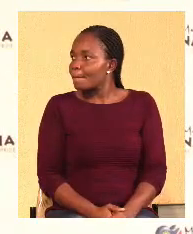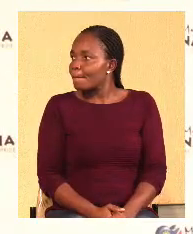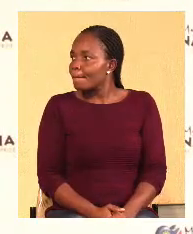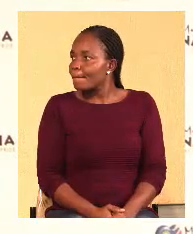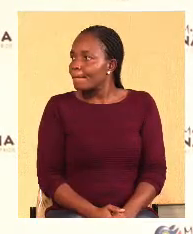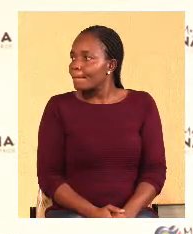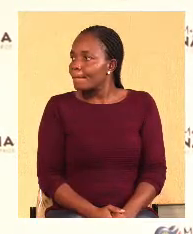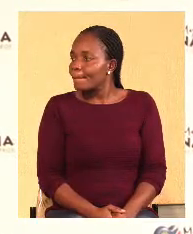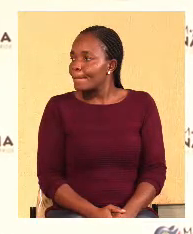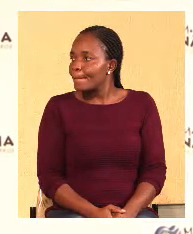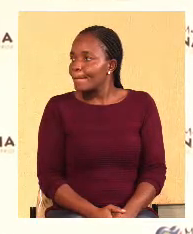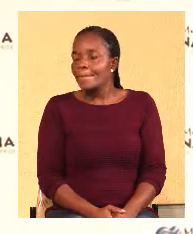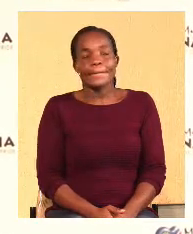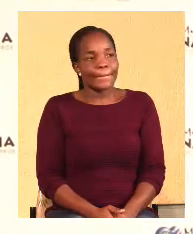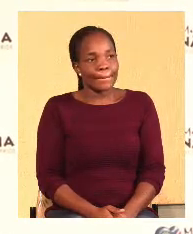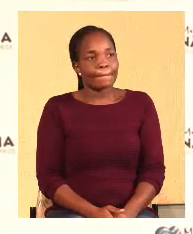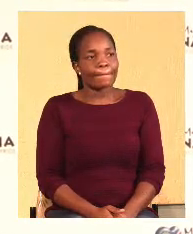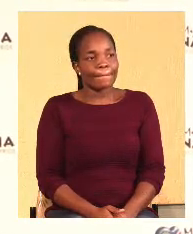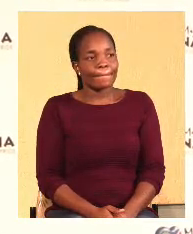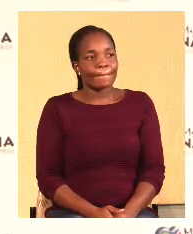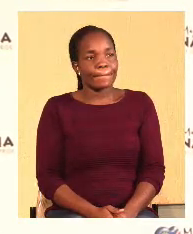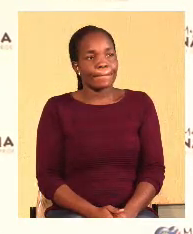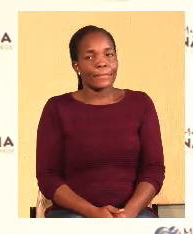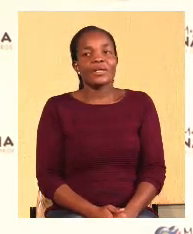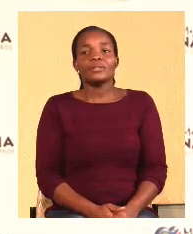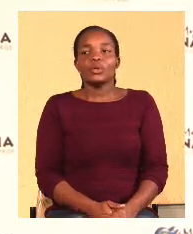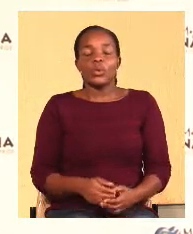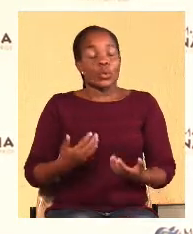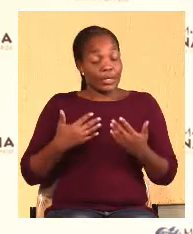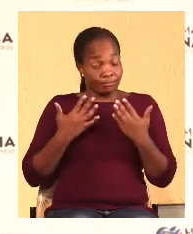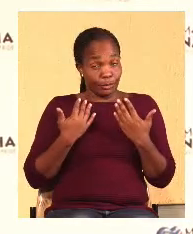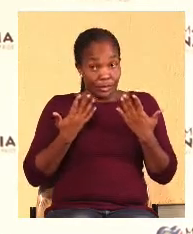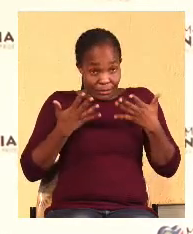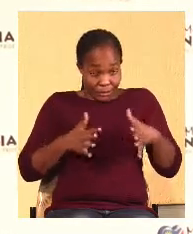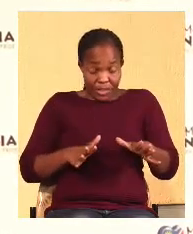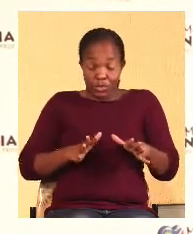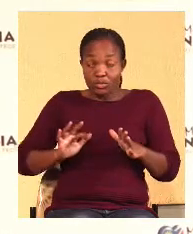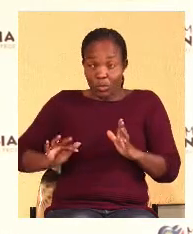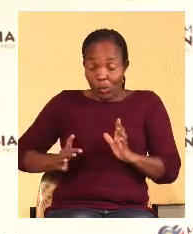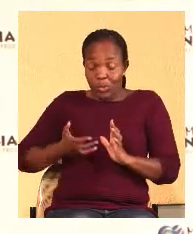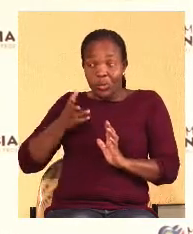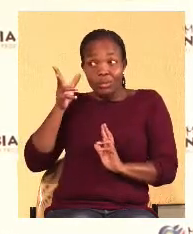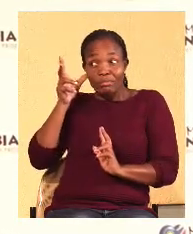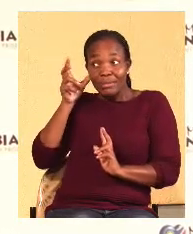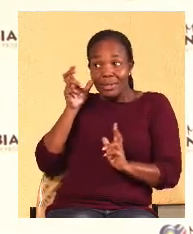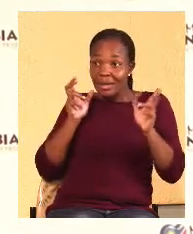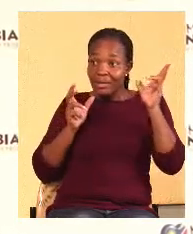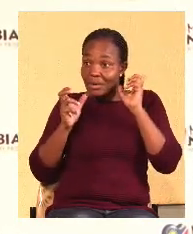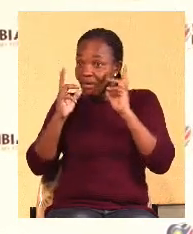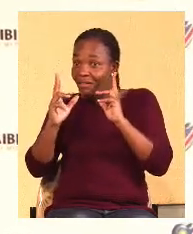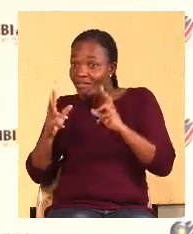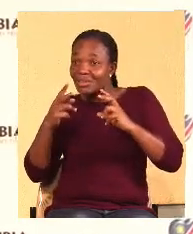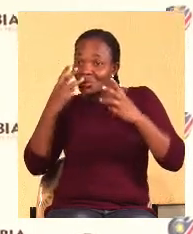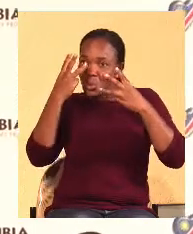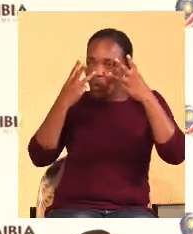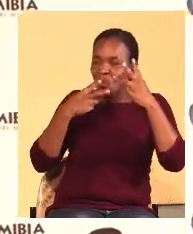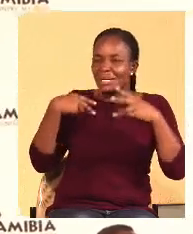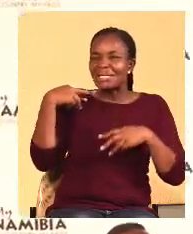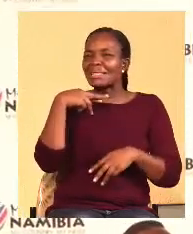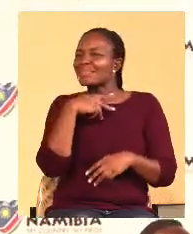I think that will be the best way, because I think we would probably want to hear from the public as to what are the key issues that need to be addressed from our point of view.